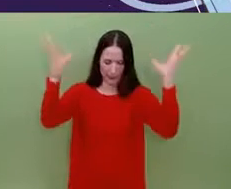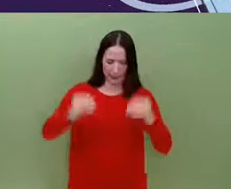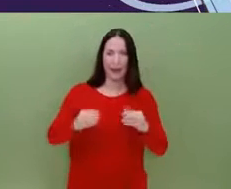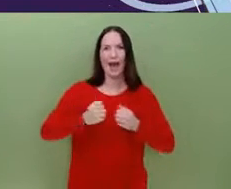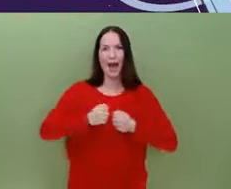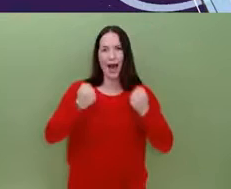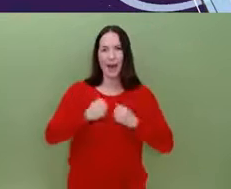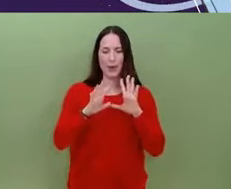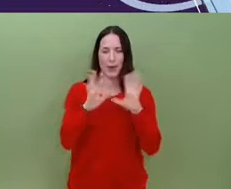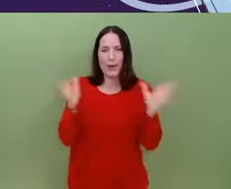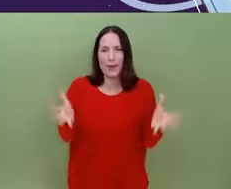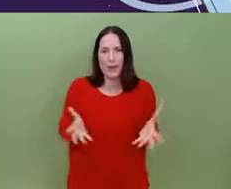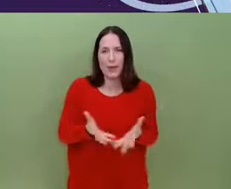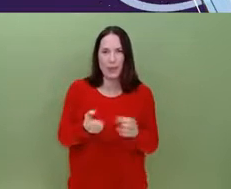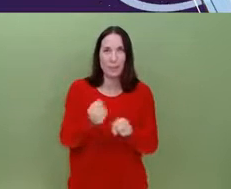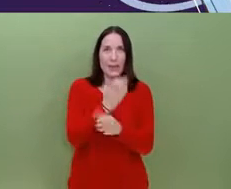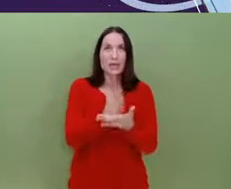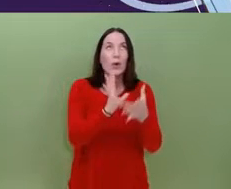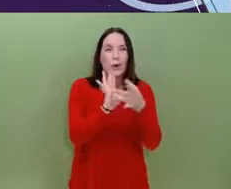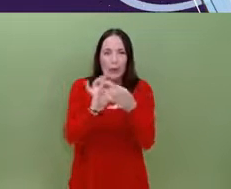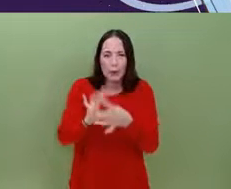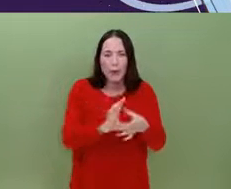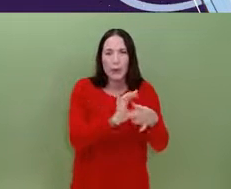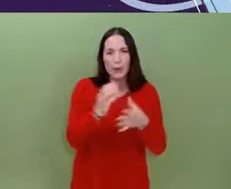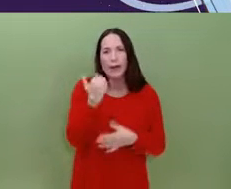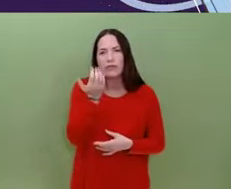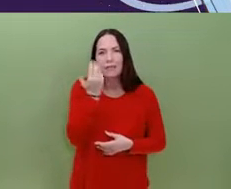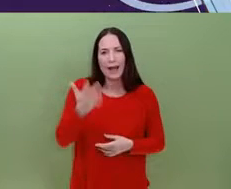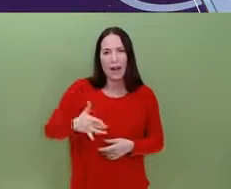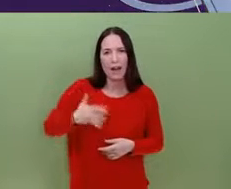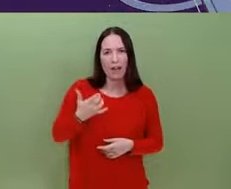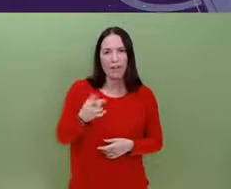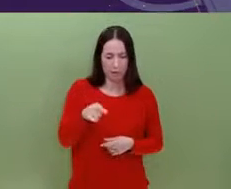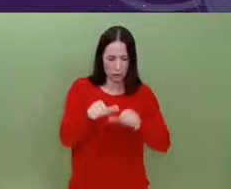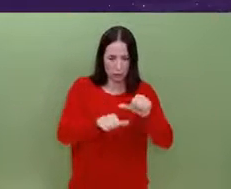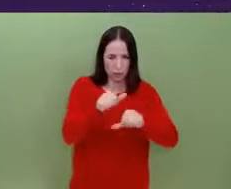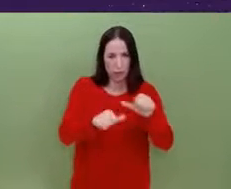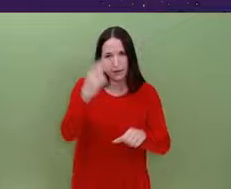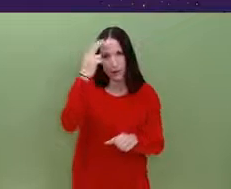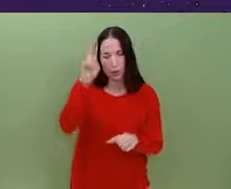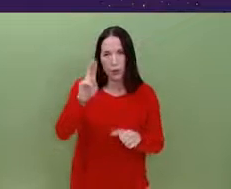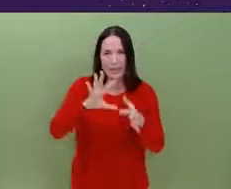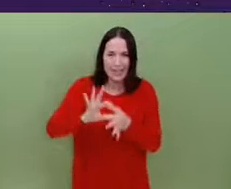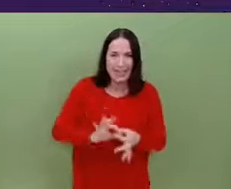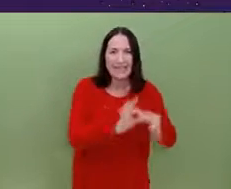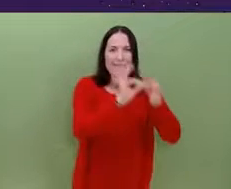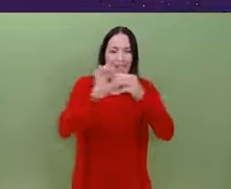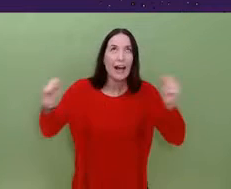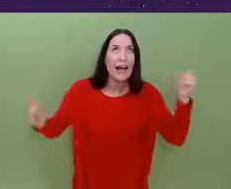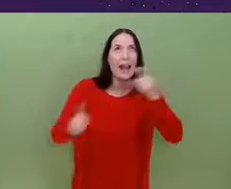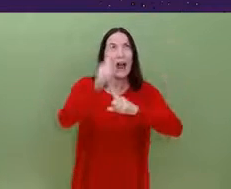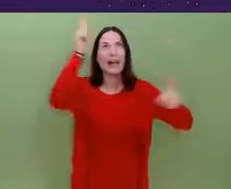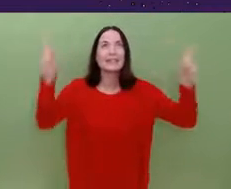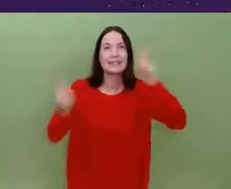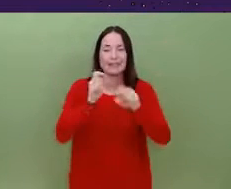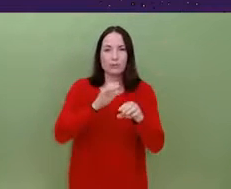Earth and connect it with everyday life. We are calling this process the Intergalactic Bridge. Over